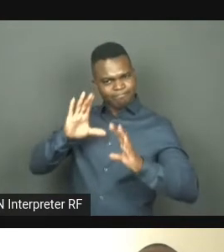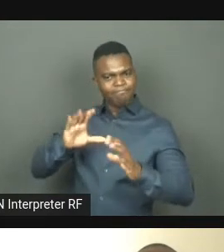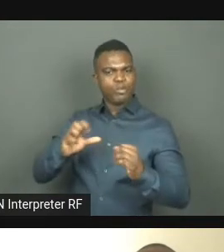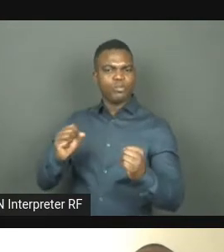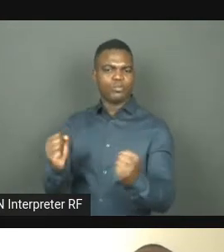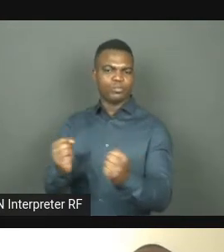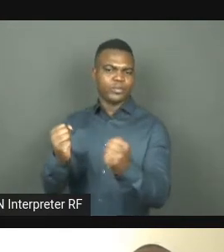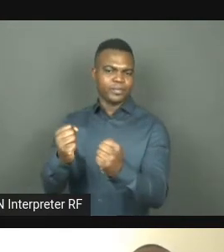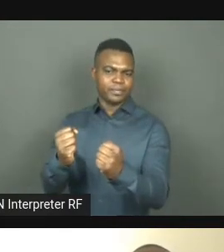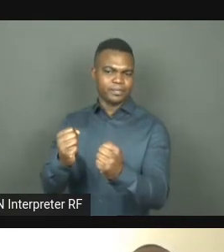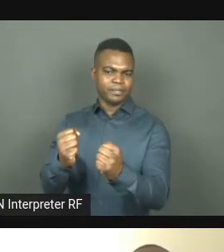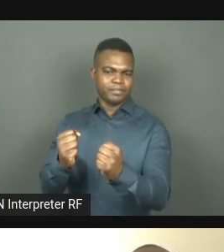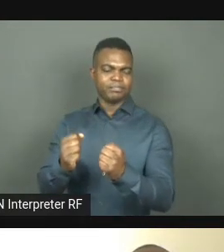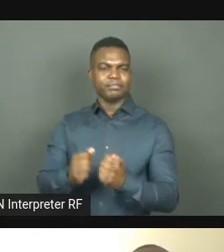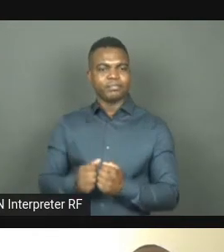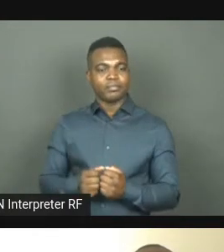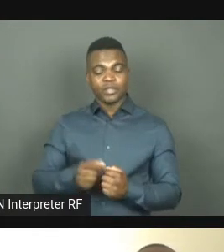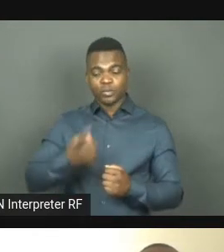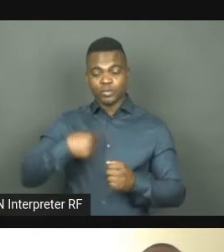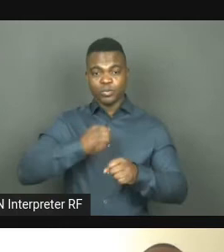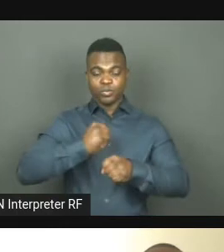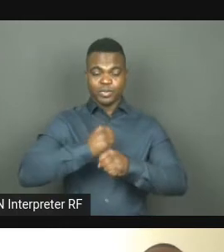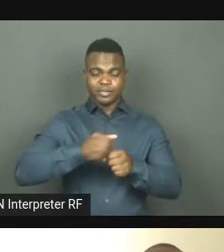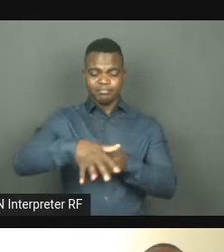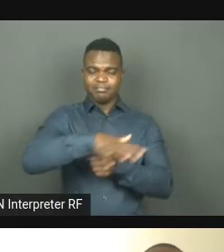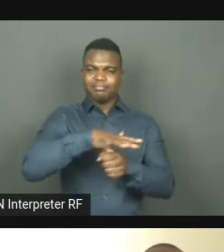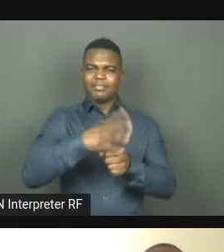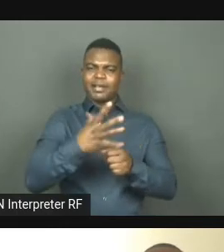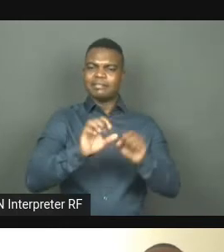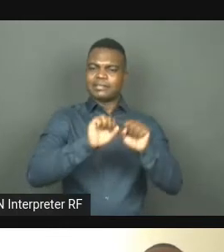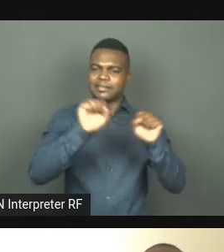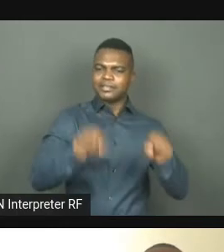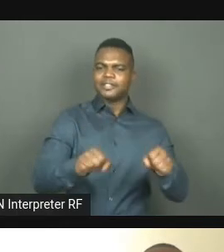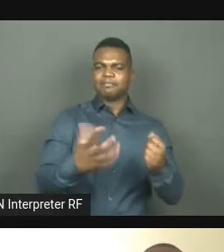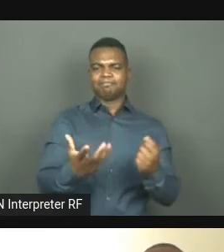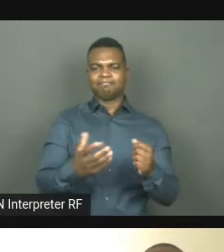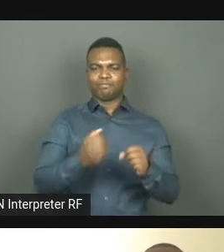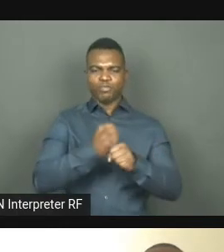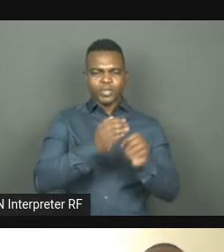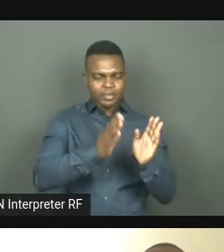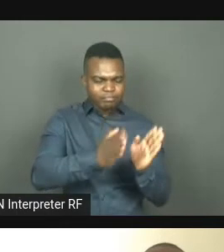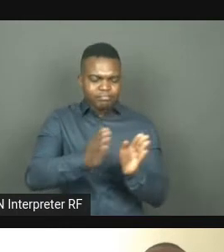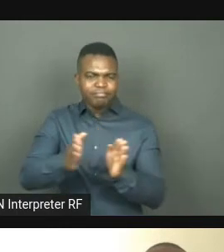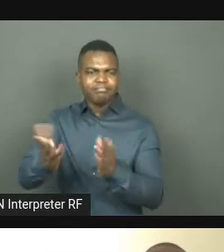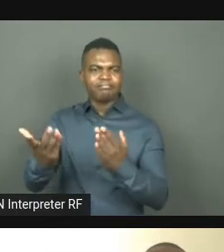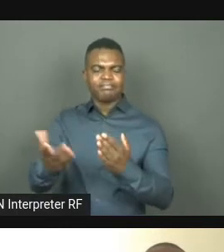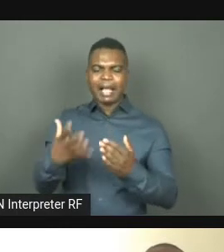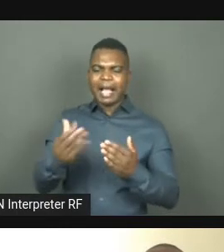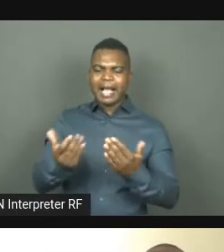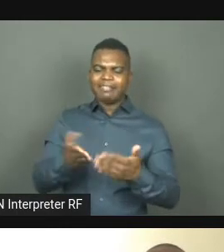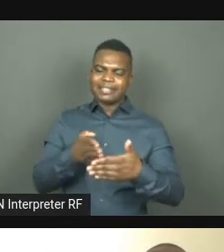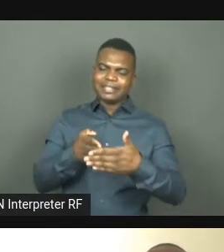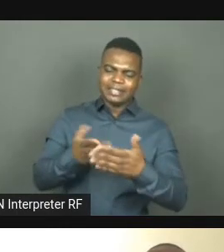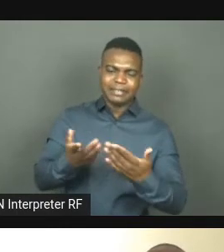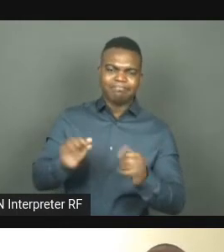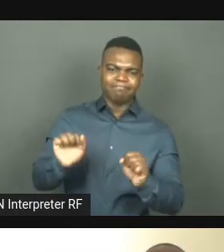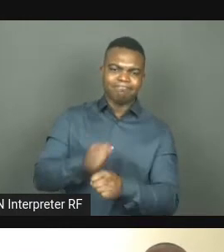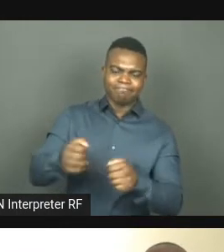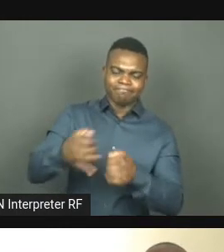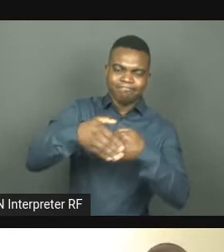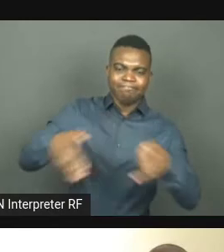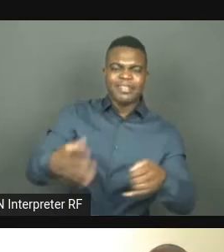and communities that have been brought up today for the global HIV movement. Thank you.